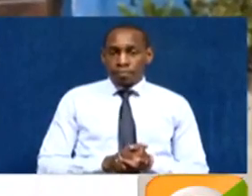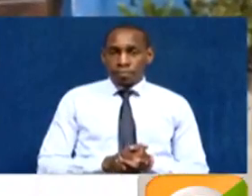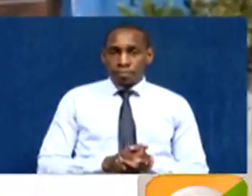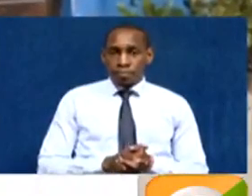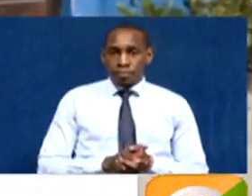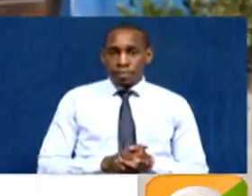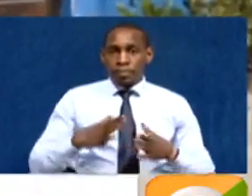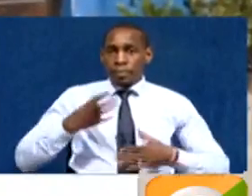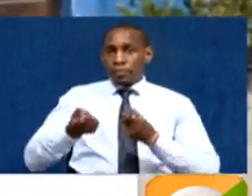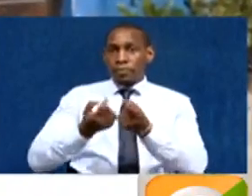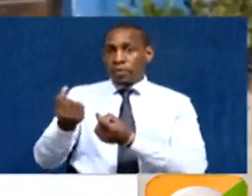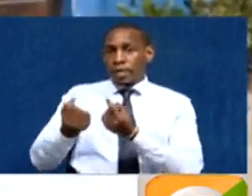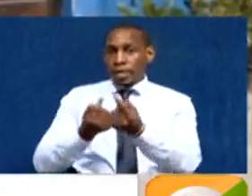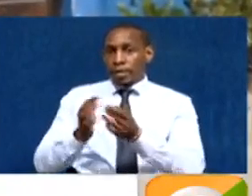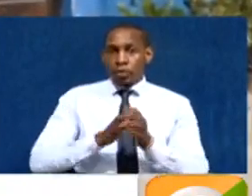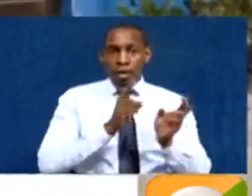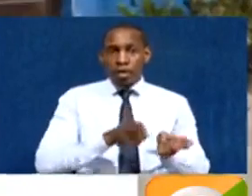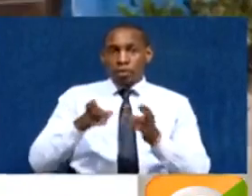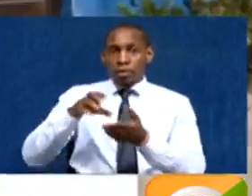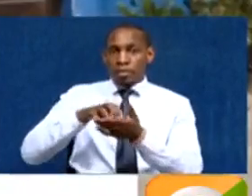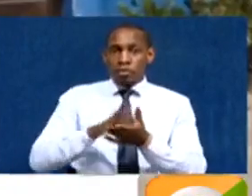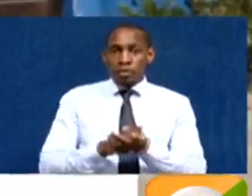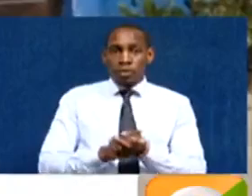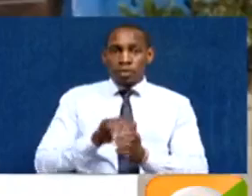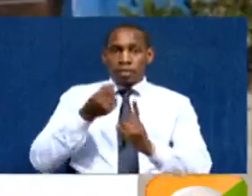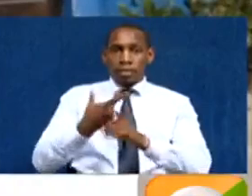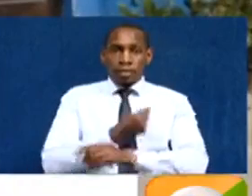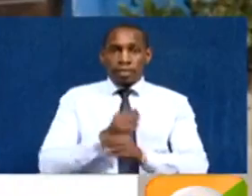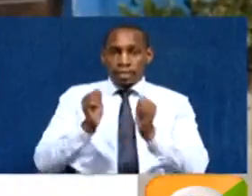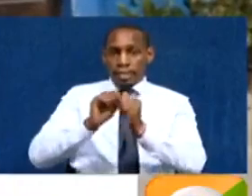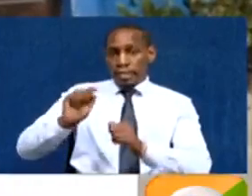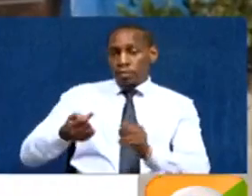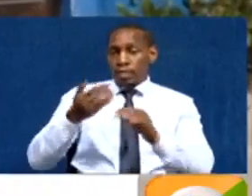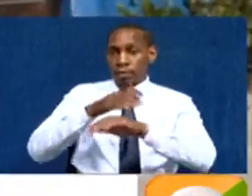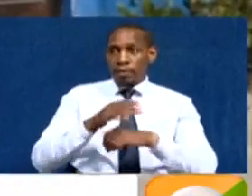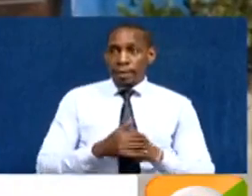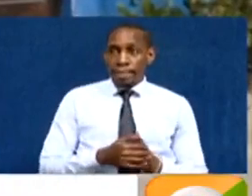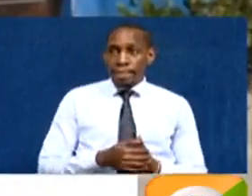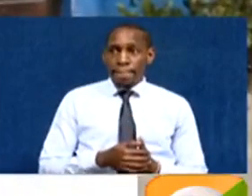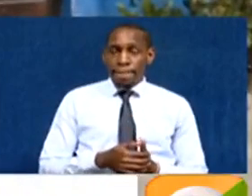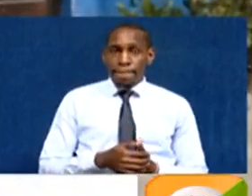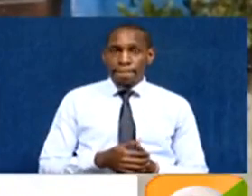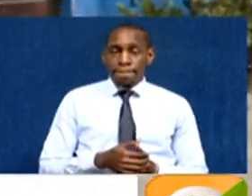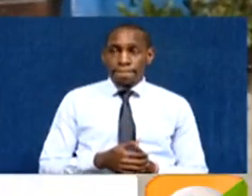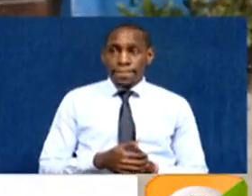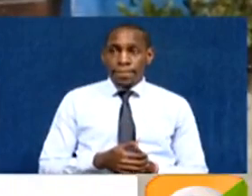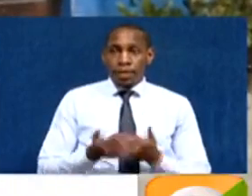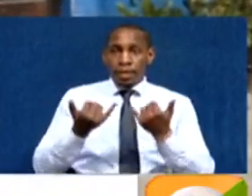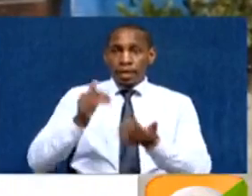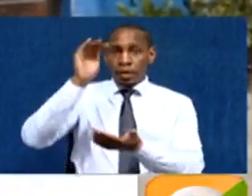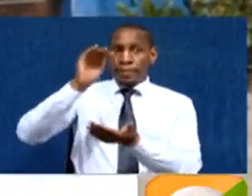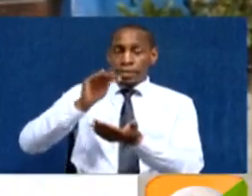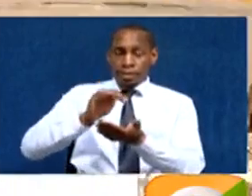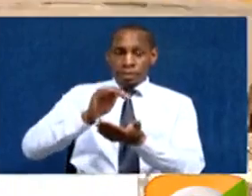1,588.9. Hiyo ni kidogo sana. In normal circumstances, huwa tunafanya chanjo more than 10,000 within that span. Kwa hivyo,